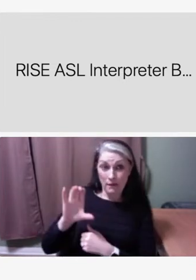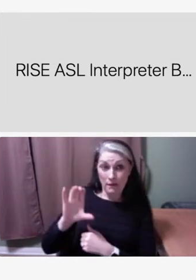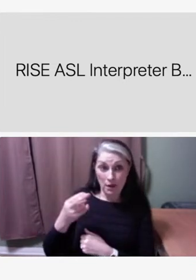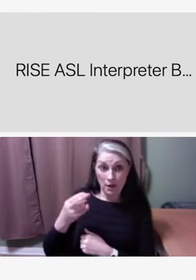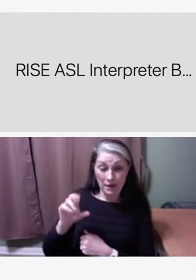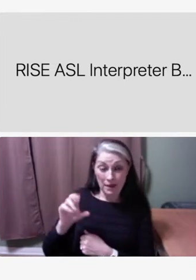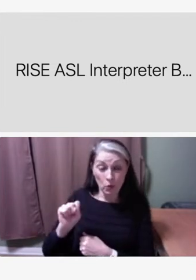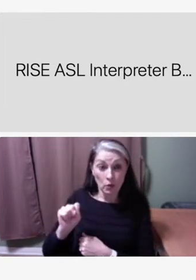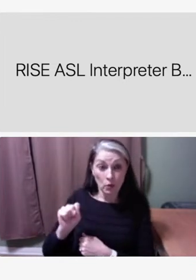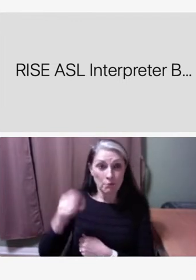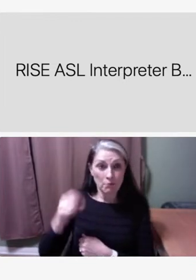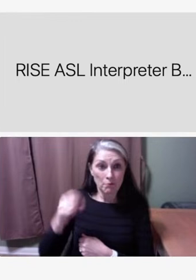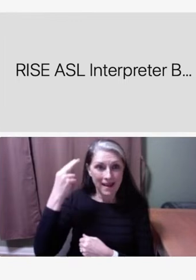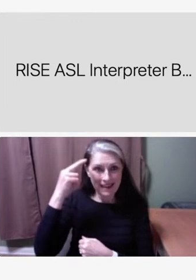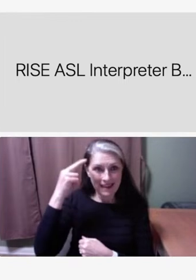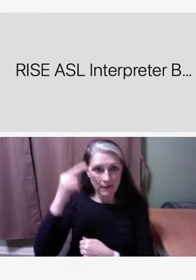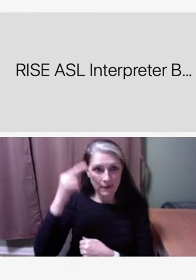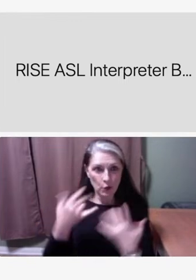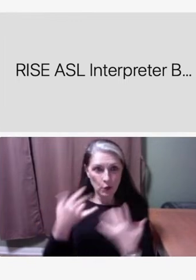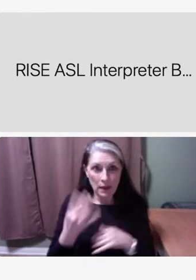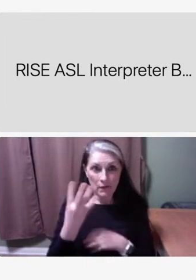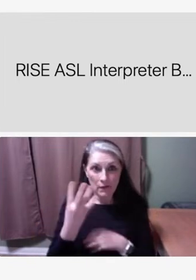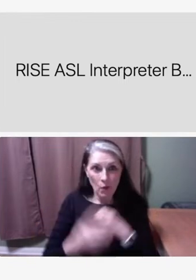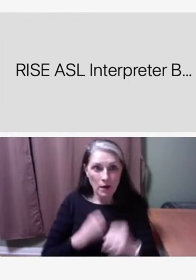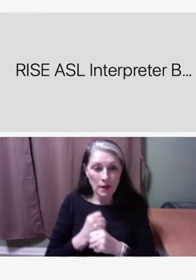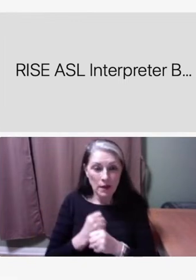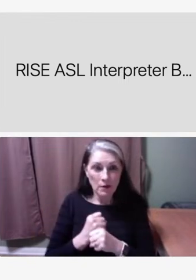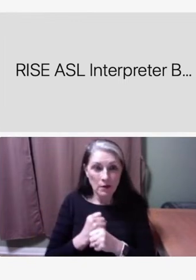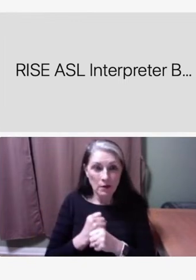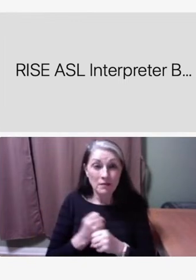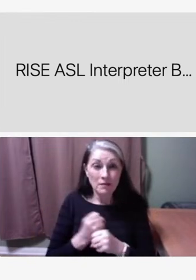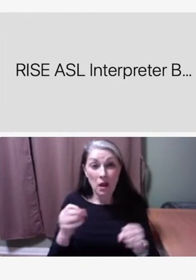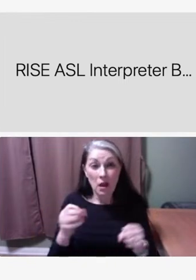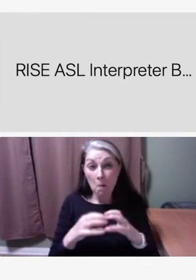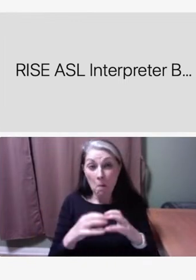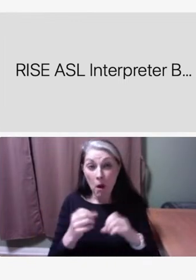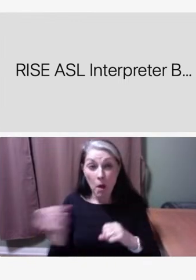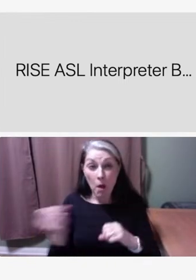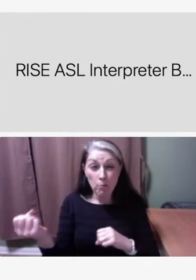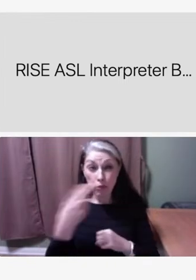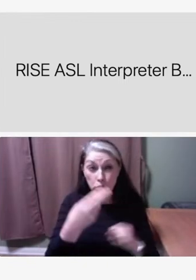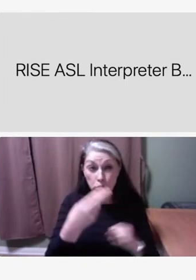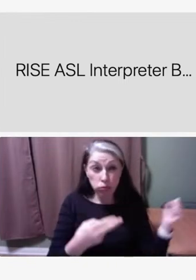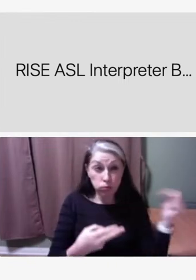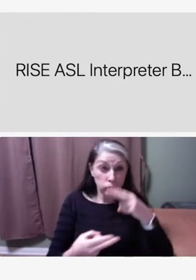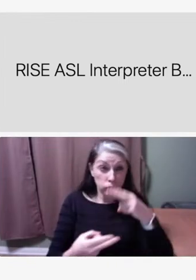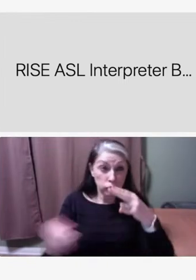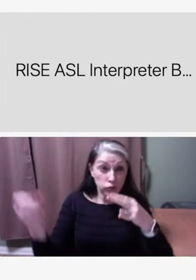that field. There are plenty of balls flying on, clunking on folks' cars and stuff. It sucks. It's not fun. It's happened to me.